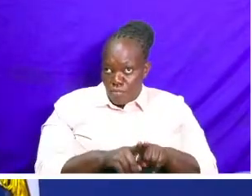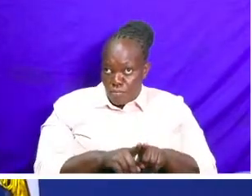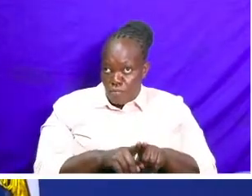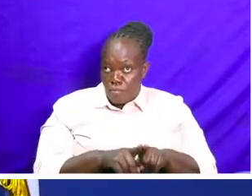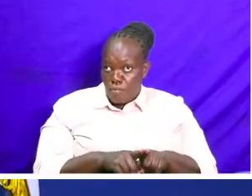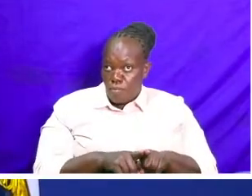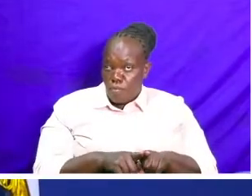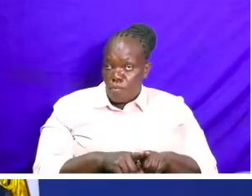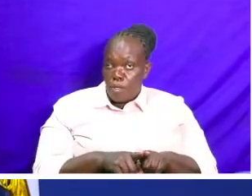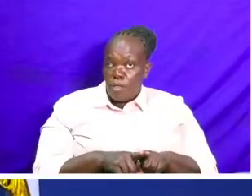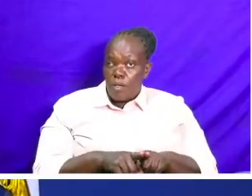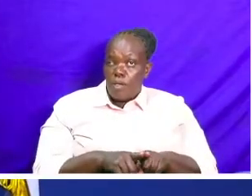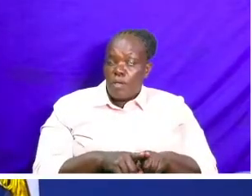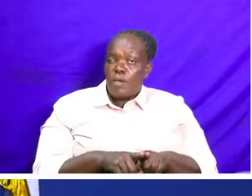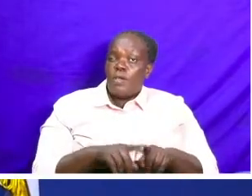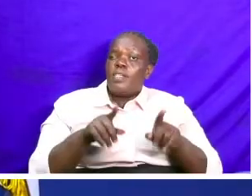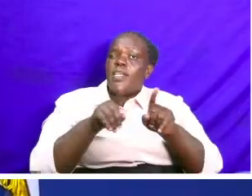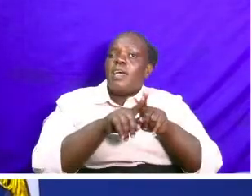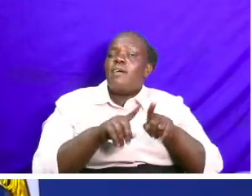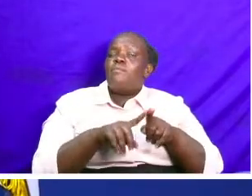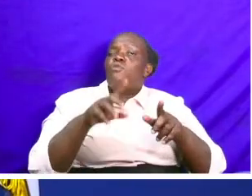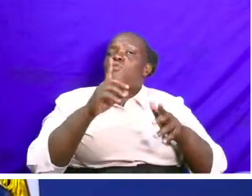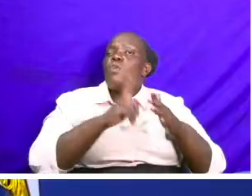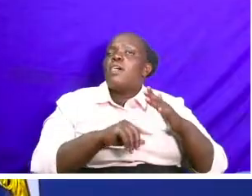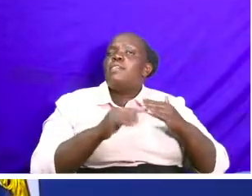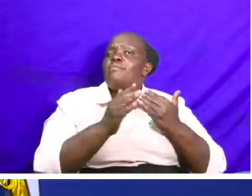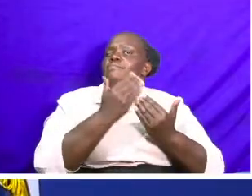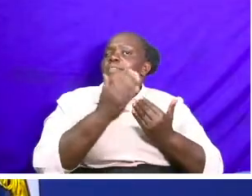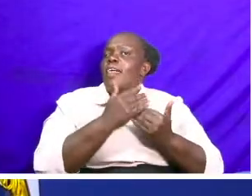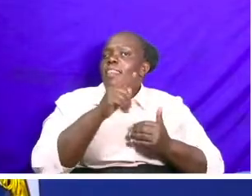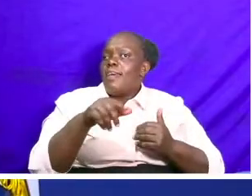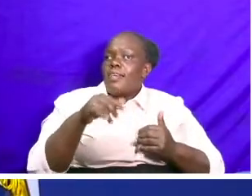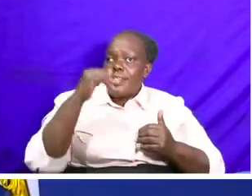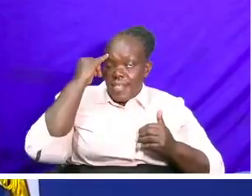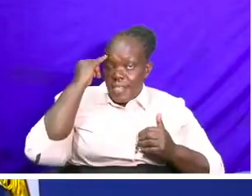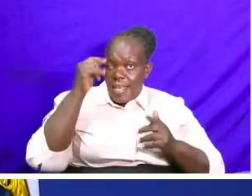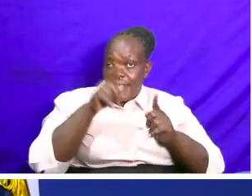country. Beyond conservation, this initiative,